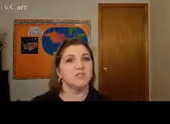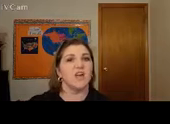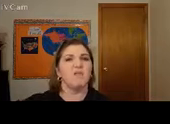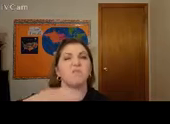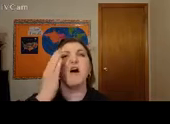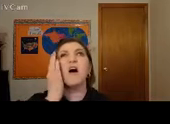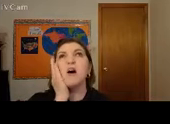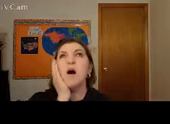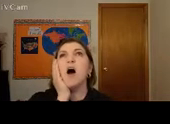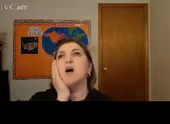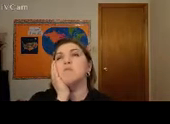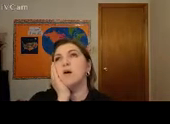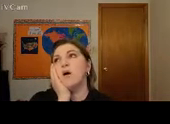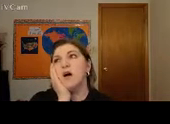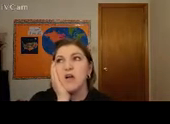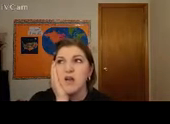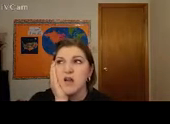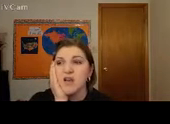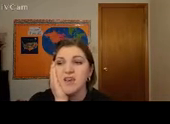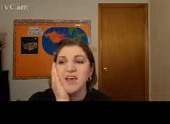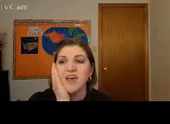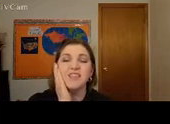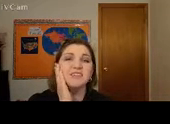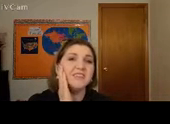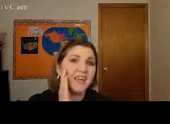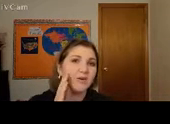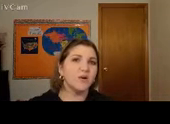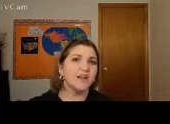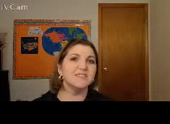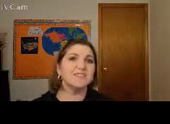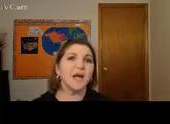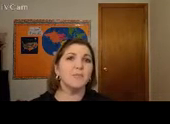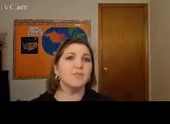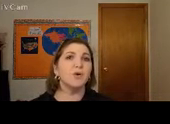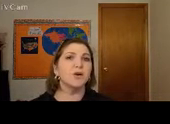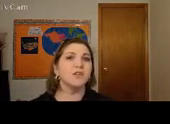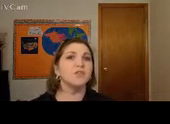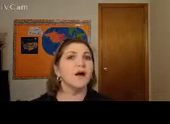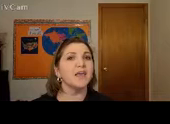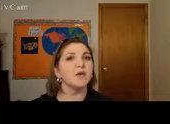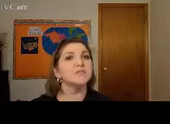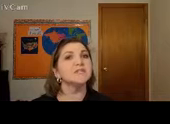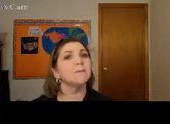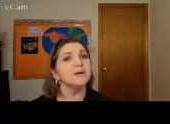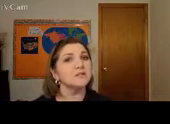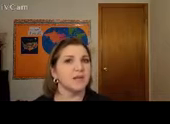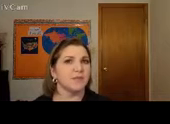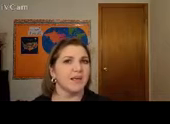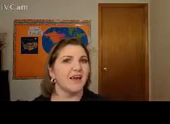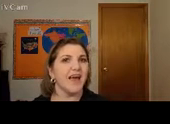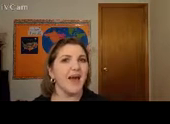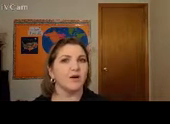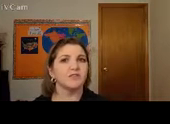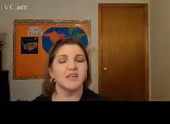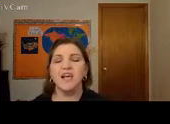and you say, Mom, I'm bored. And the second one is the type of board that you might use to build something